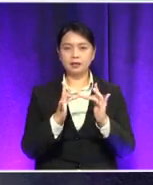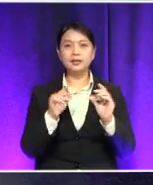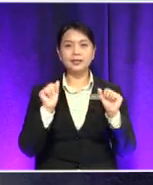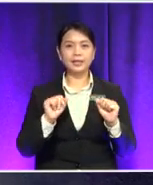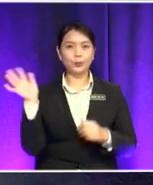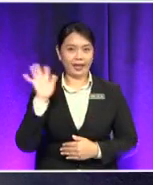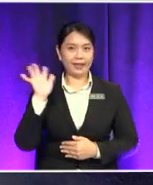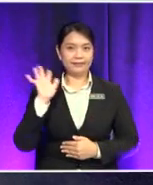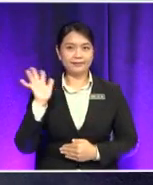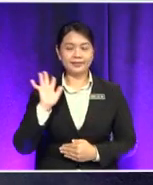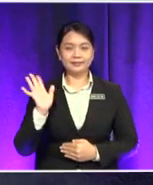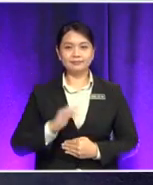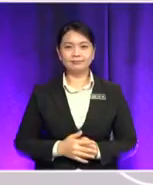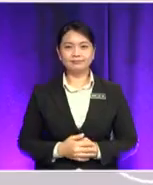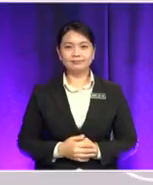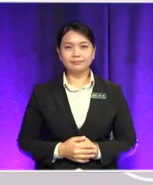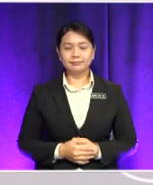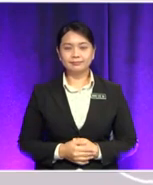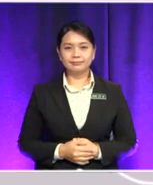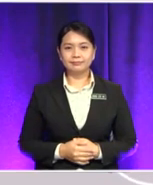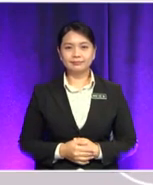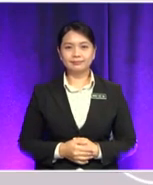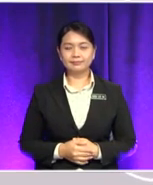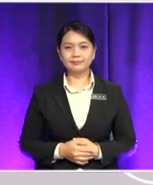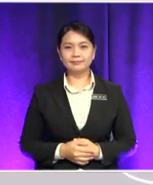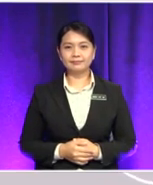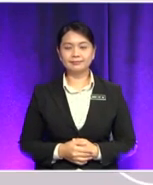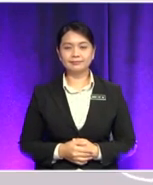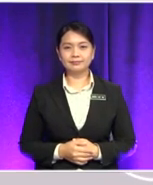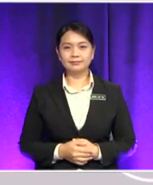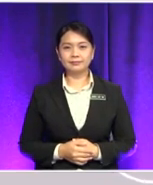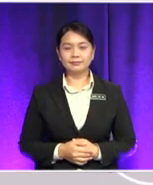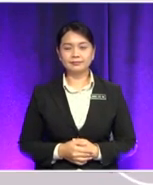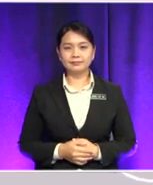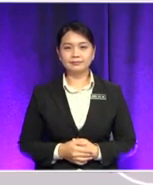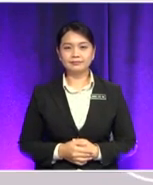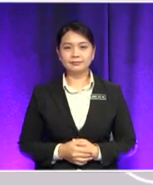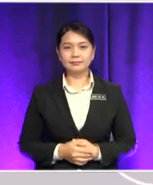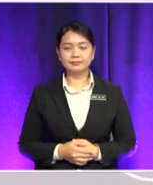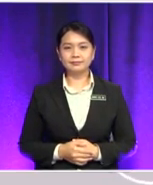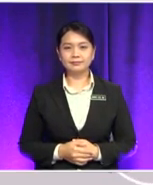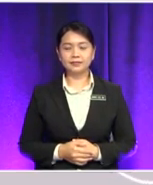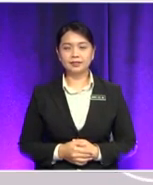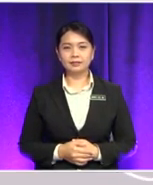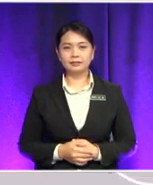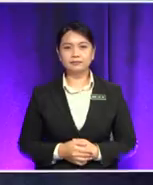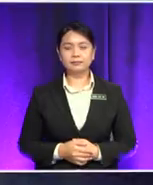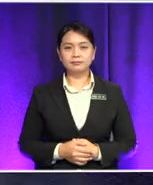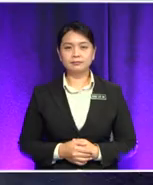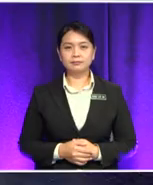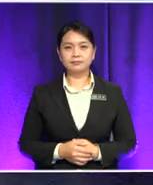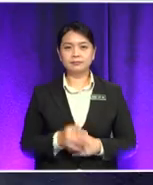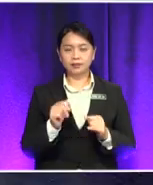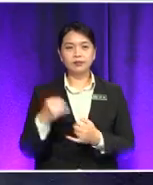here? Hi. There you go. So we have four pupils joining us online. And Teacher Hidayah, if you can introduce your pupils to